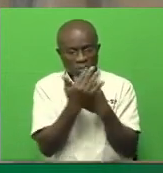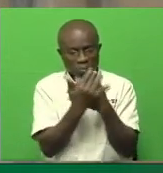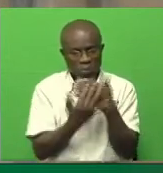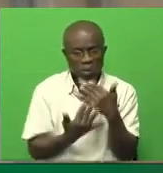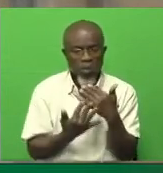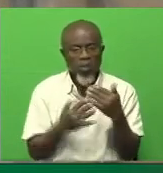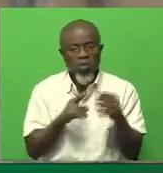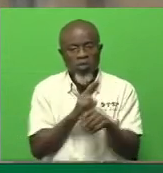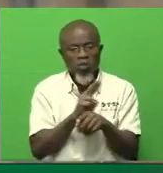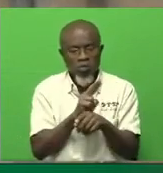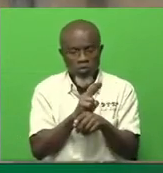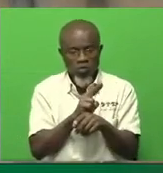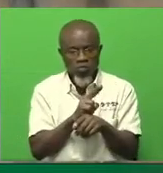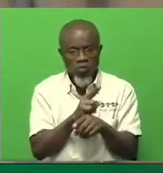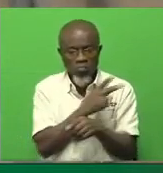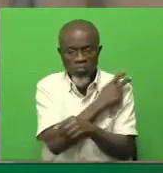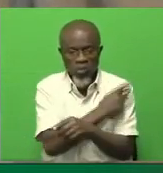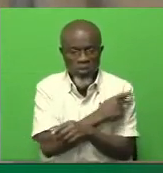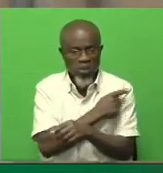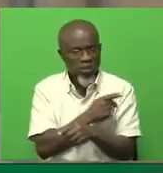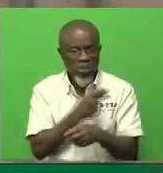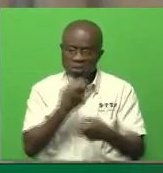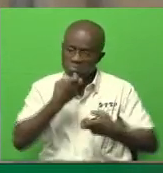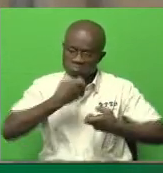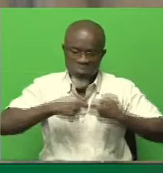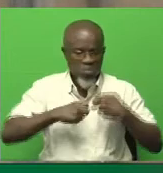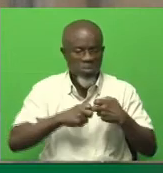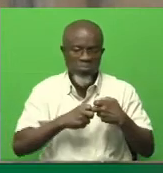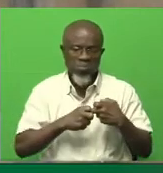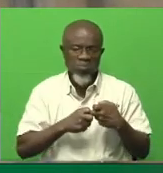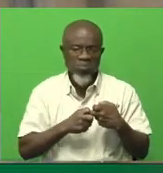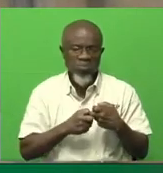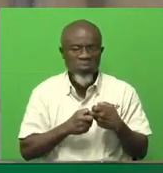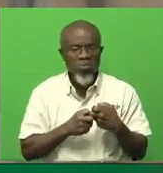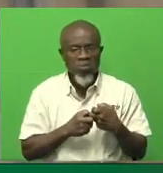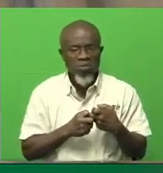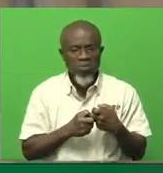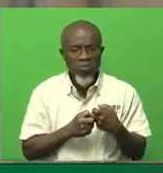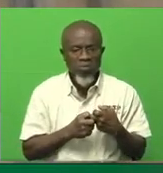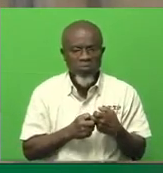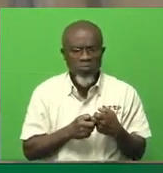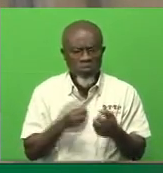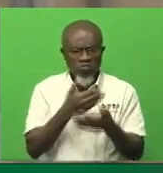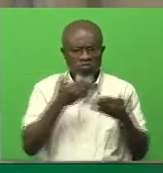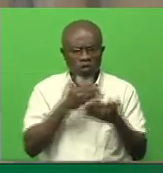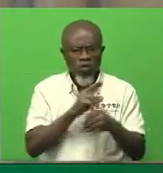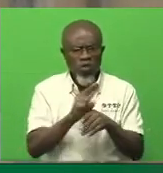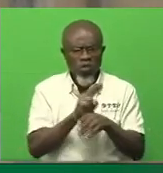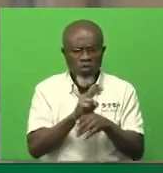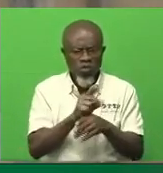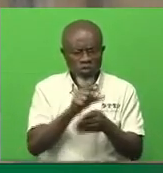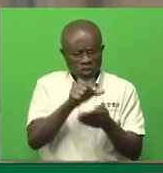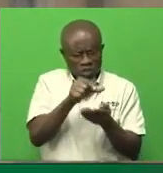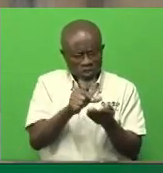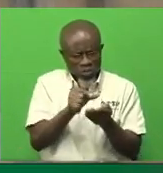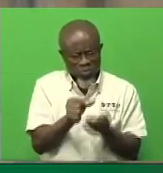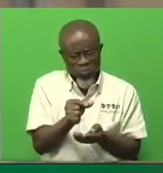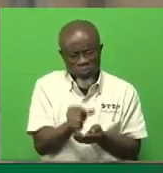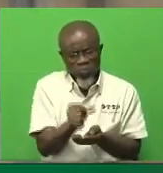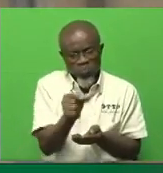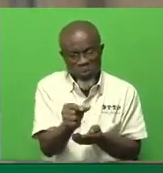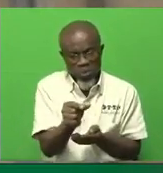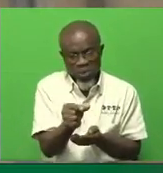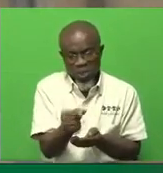system is inequitable it is dangerous it is unpredictable